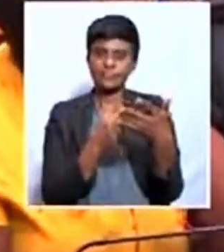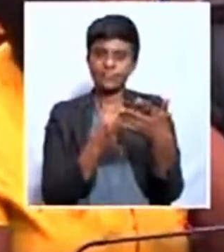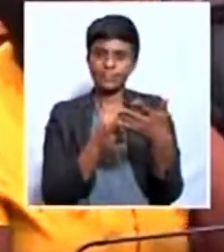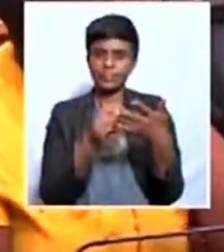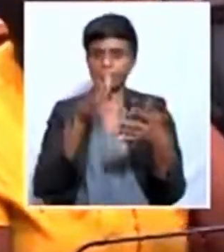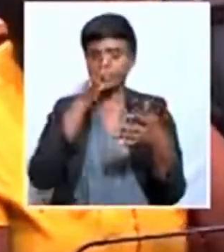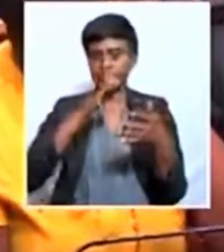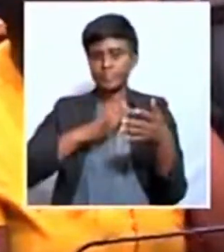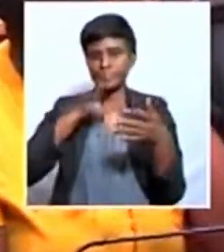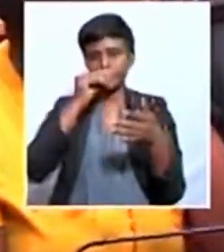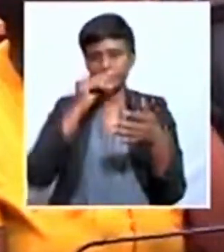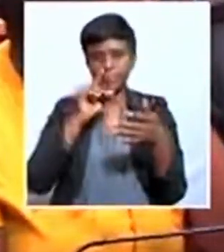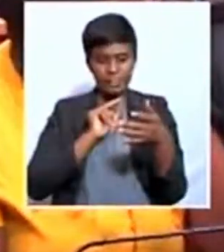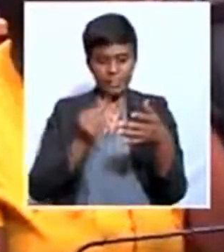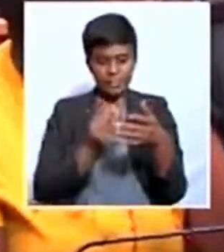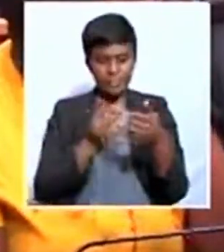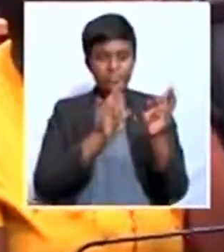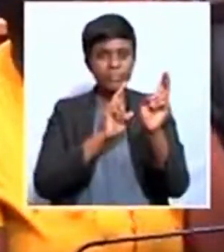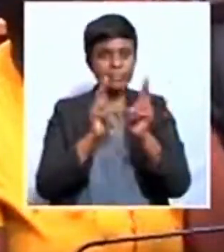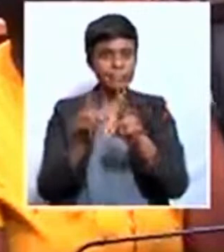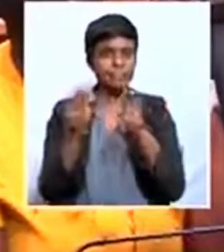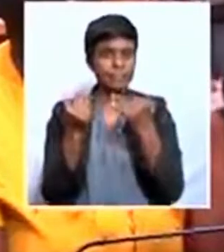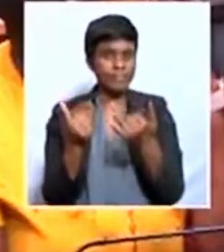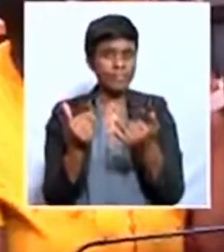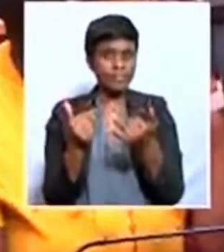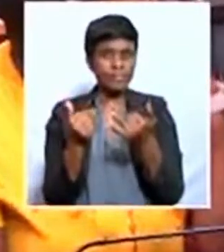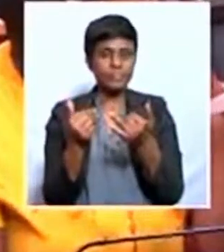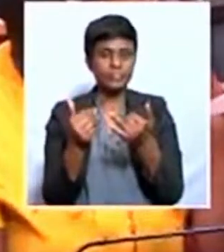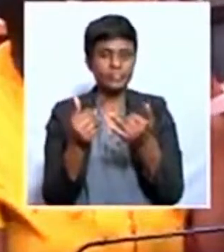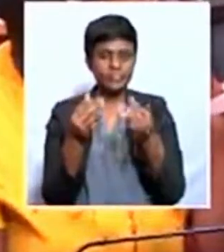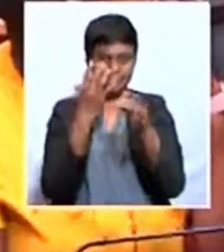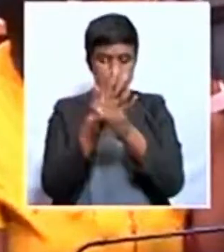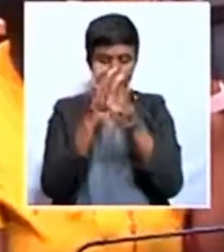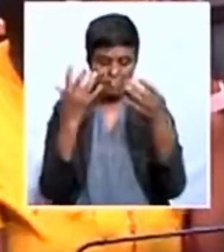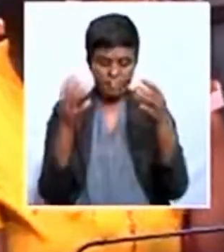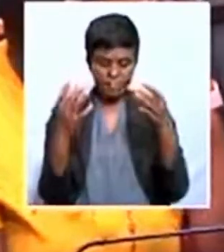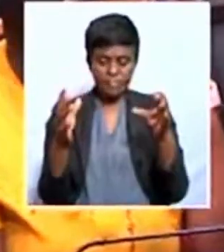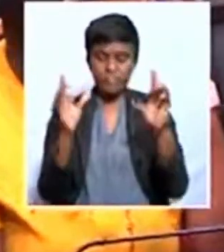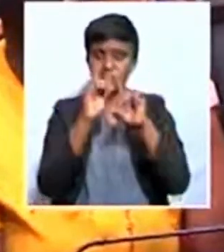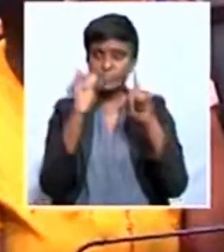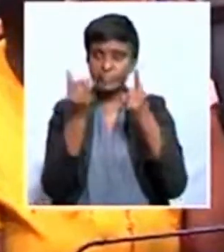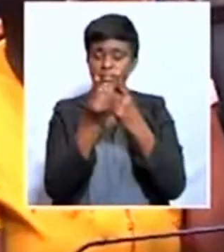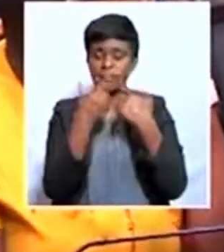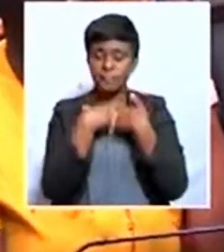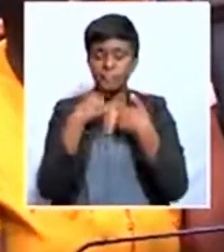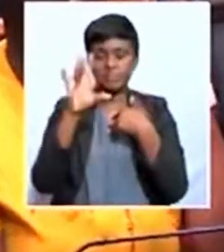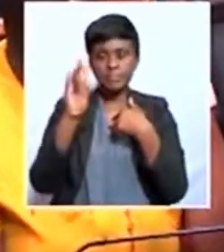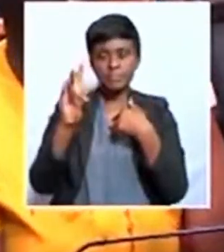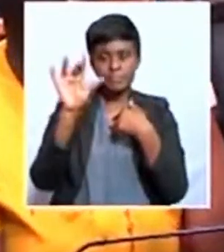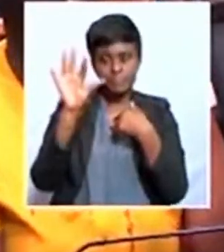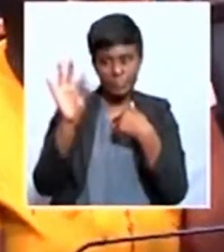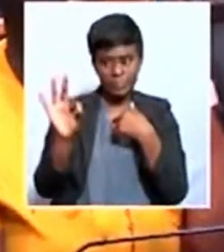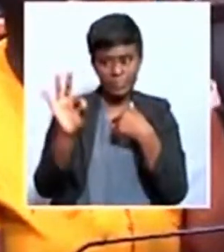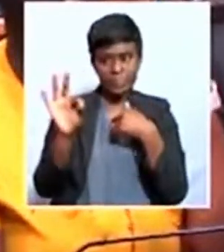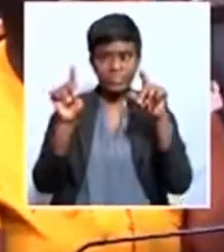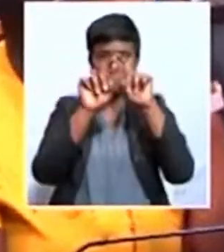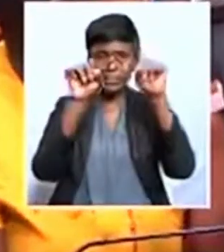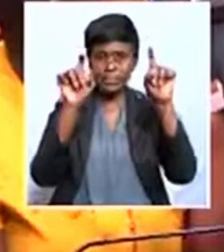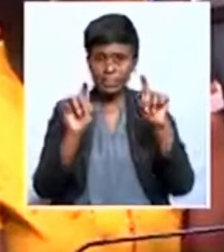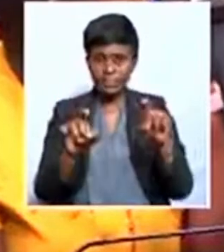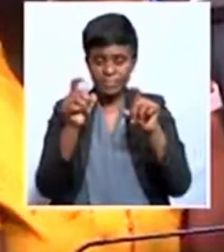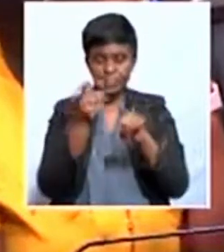Madam Speaker, our response. Chinsali district has 79 certificates of titles